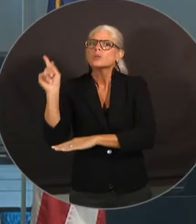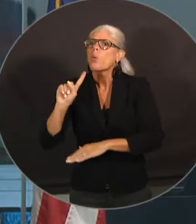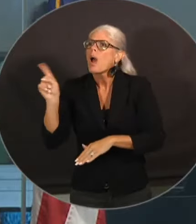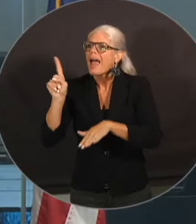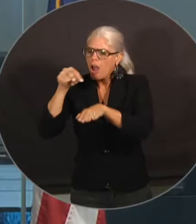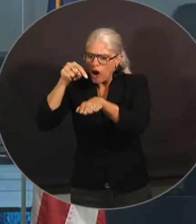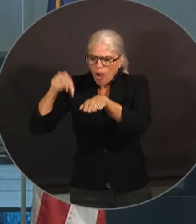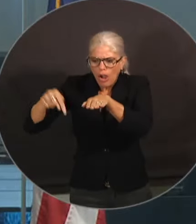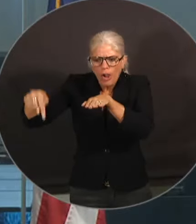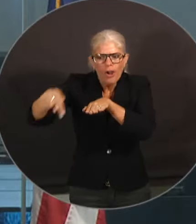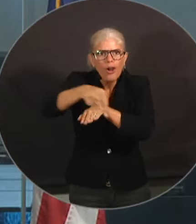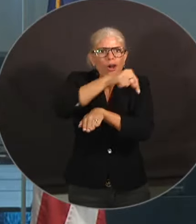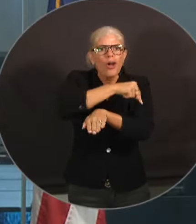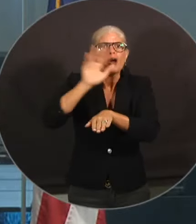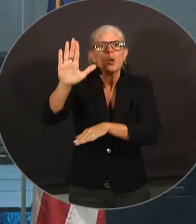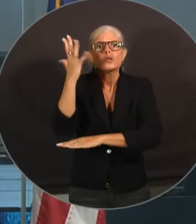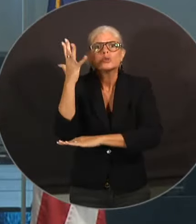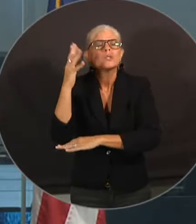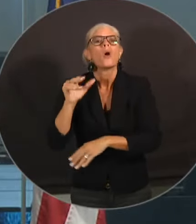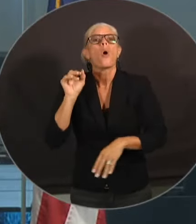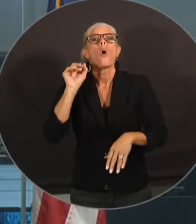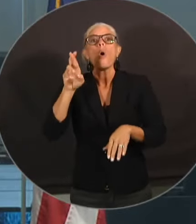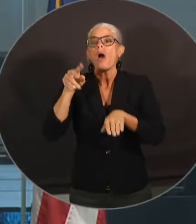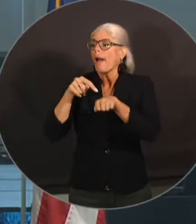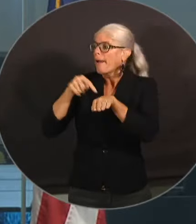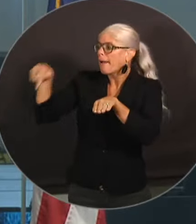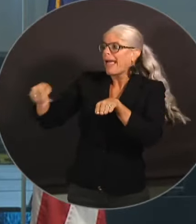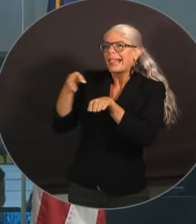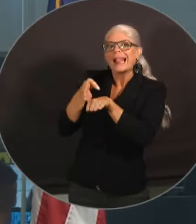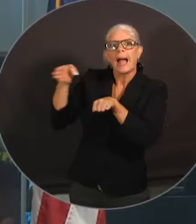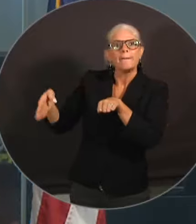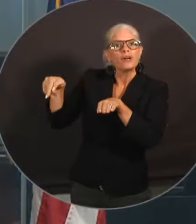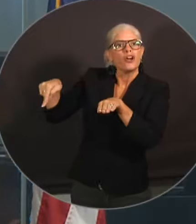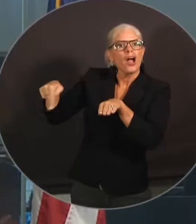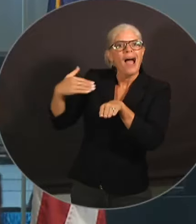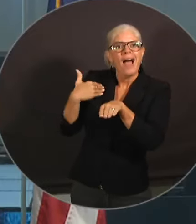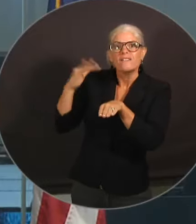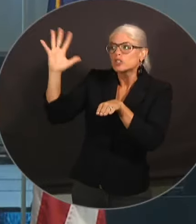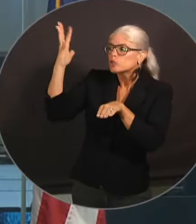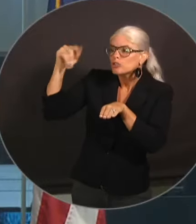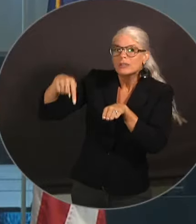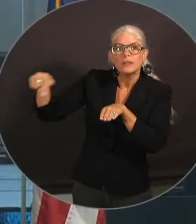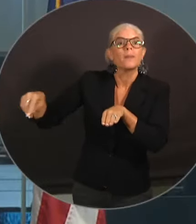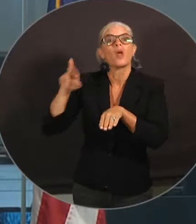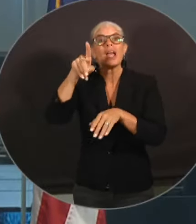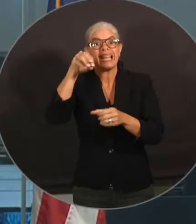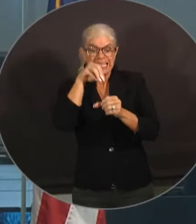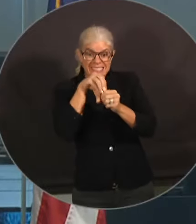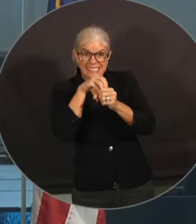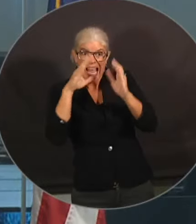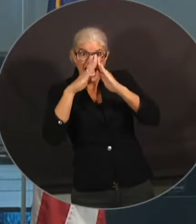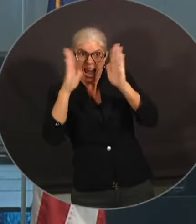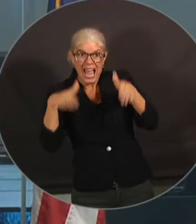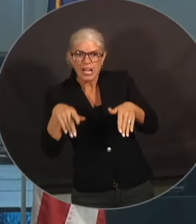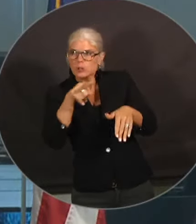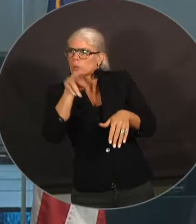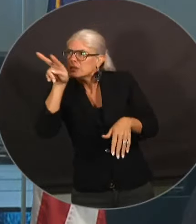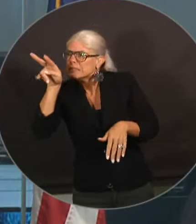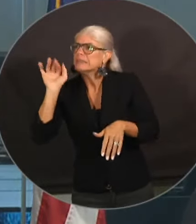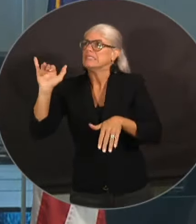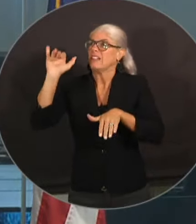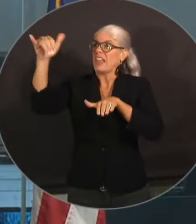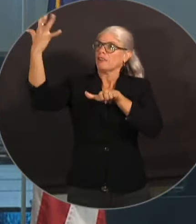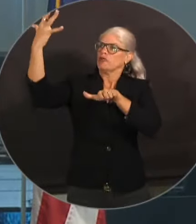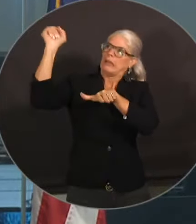property or adjacent to your home. Try to be in an interior room or away from limbs that could fall through the roof or window